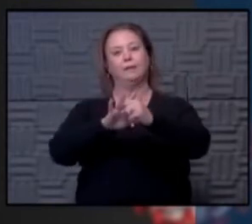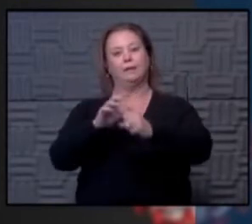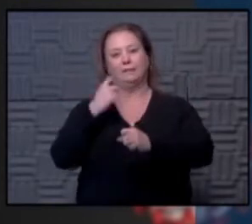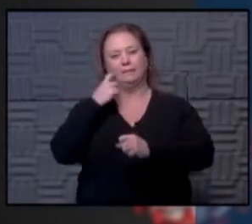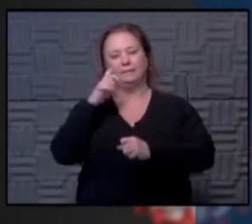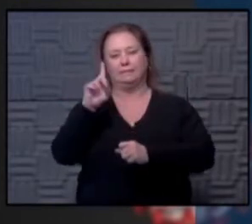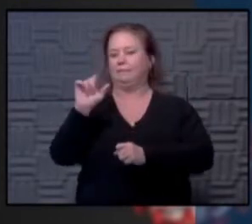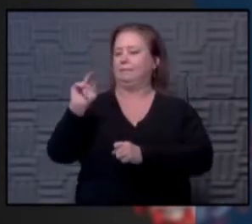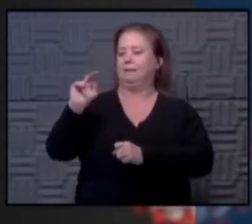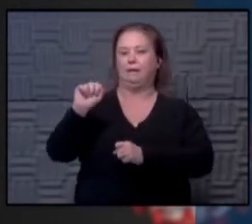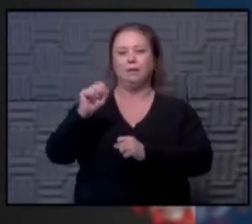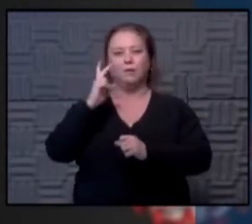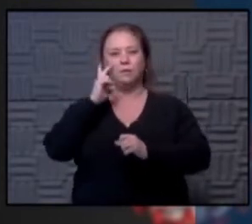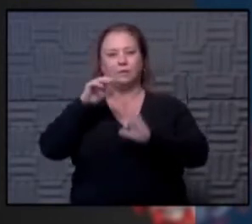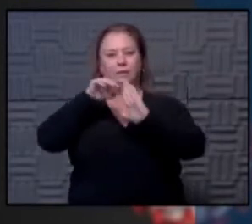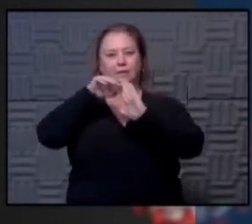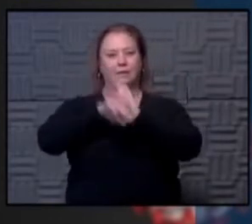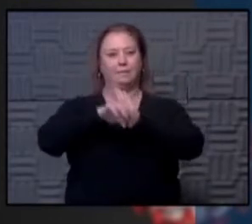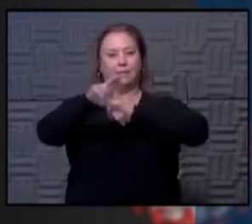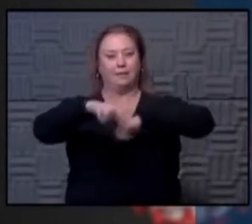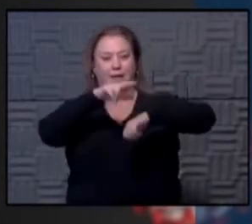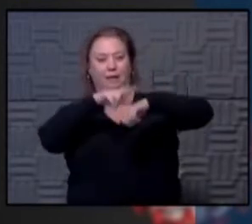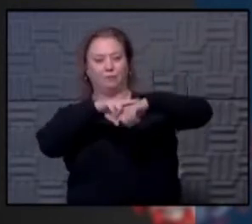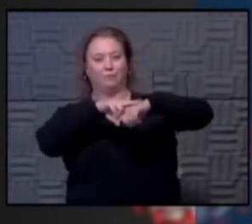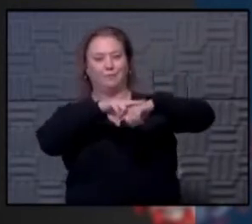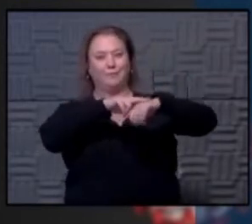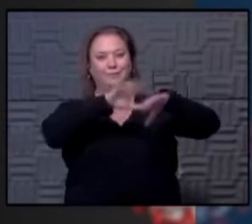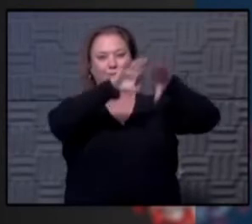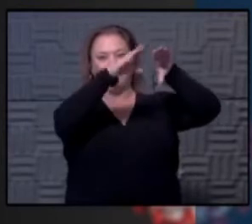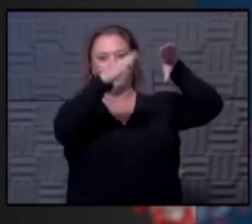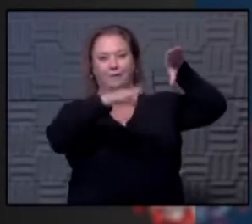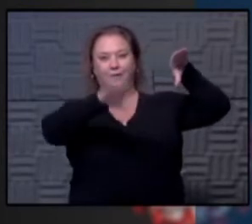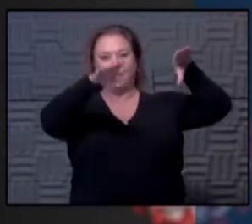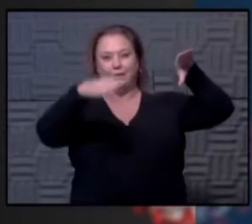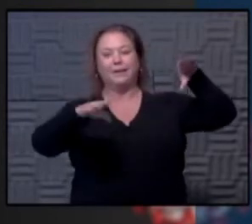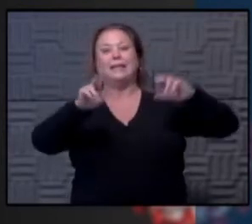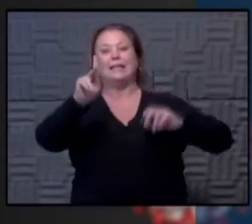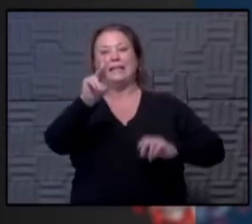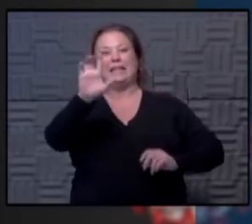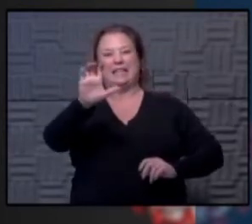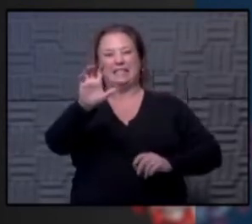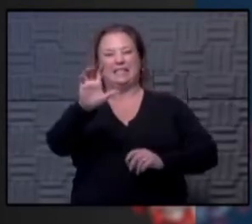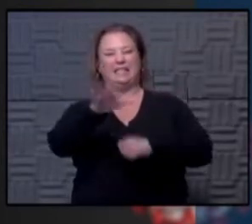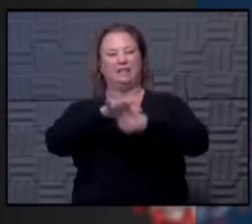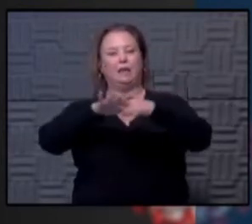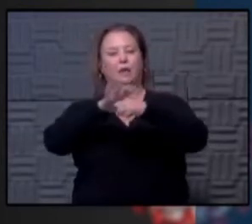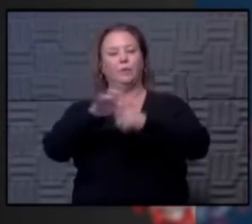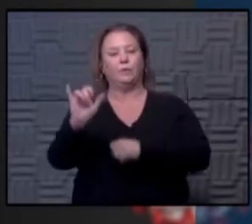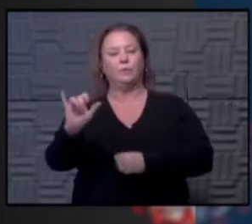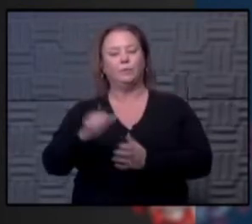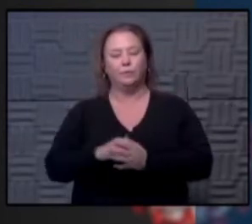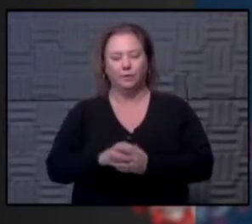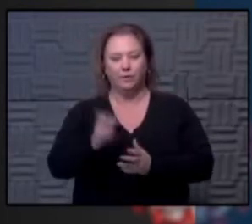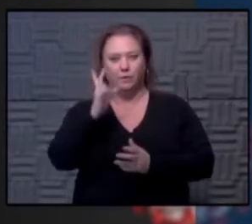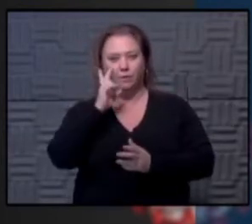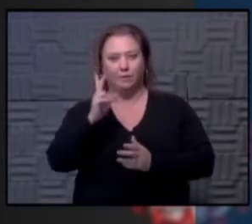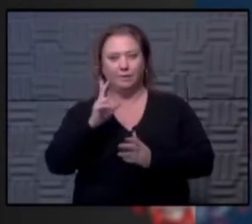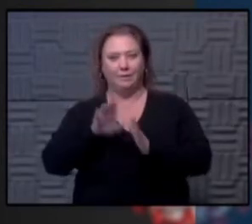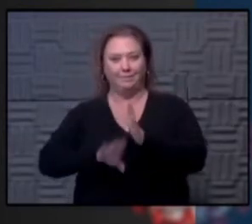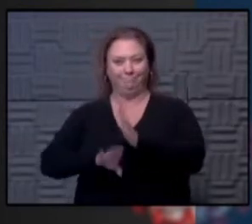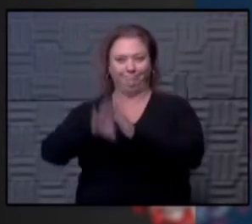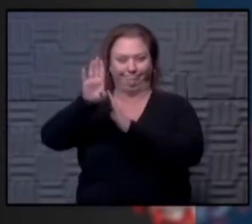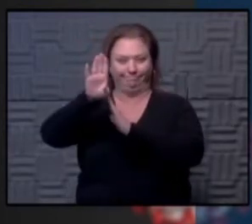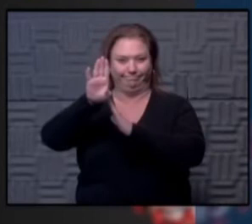mentioned, we saw the dip that you've seen at the national level and the state level here in the Kansas City metro as well. And we've seen the